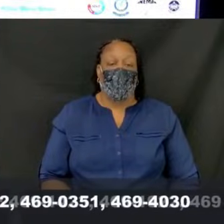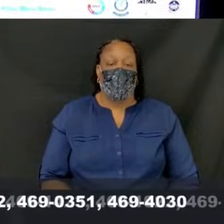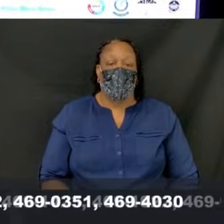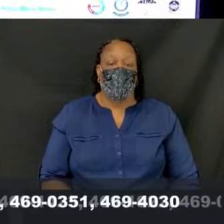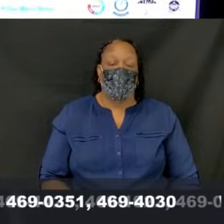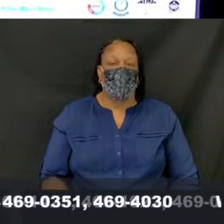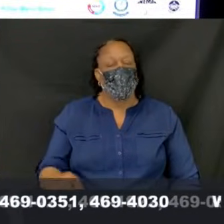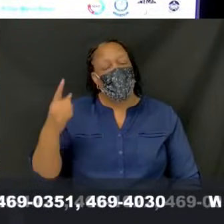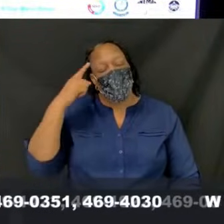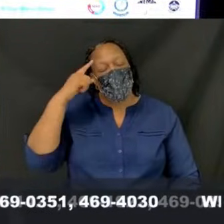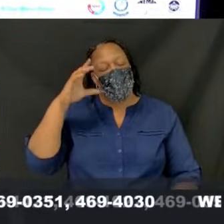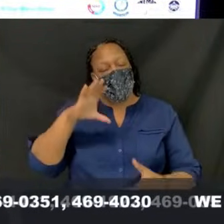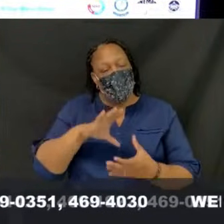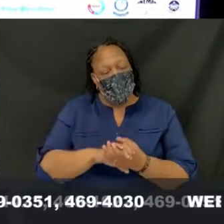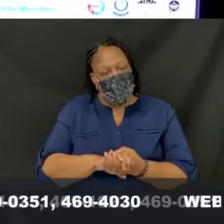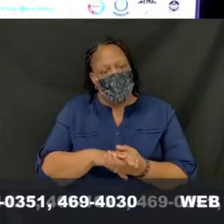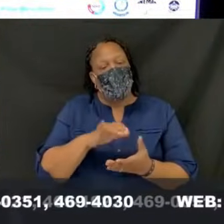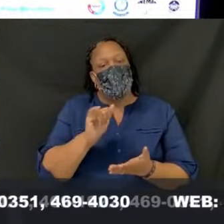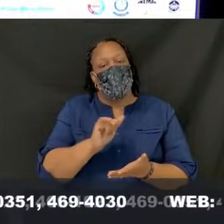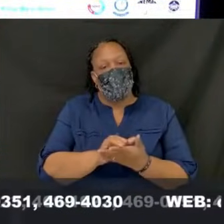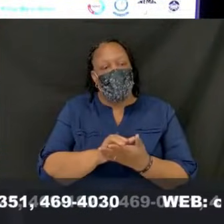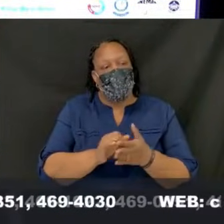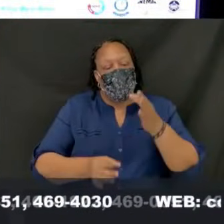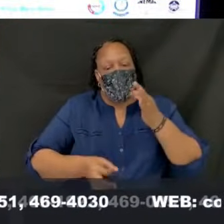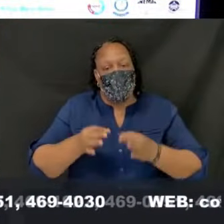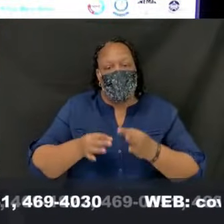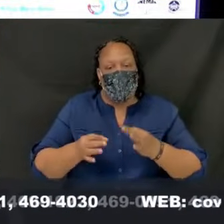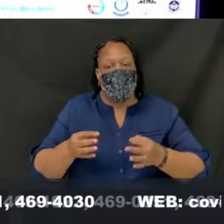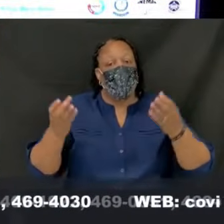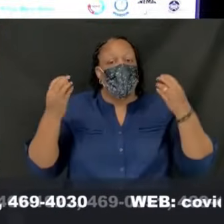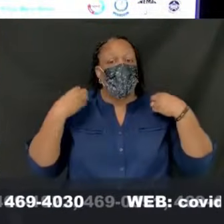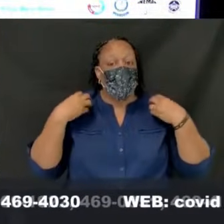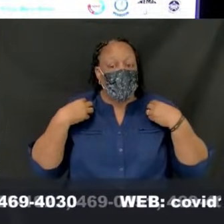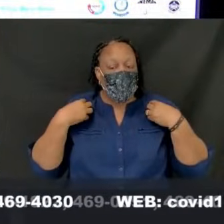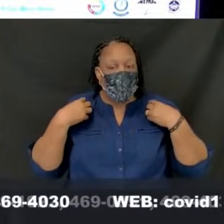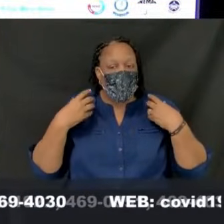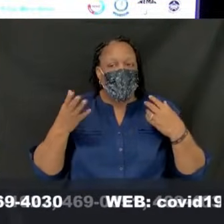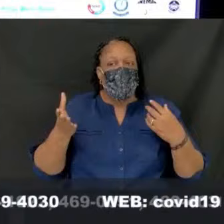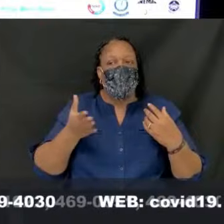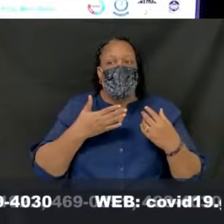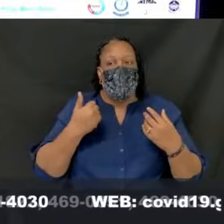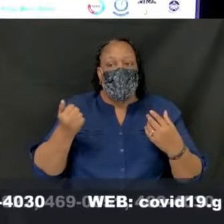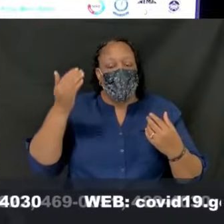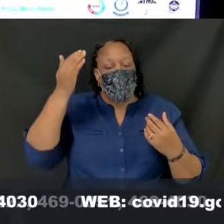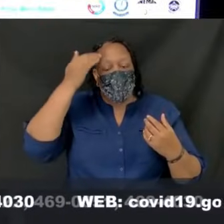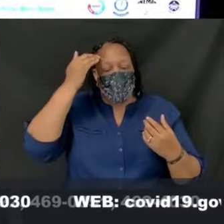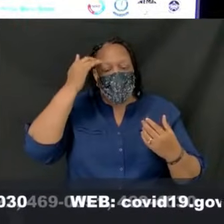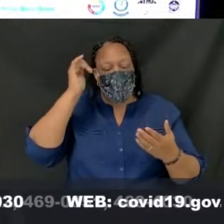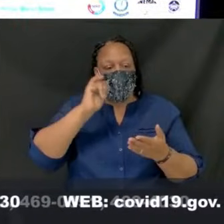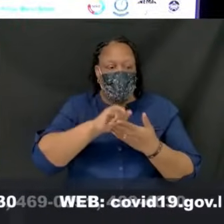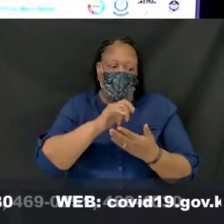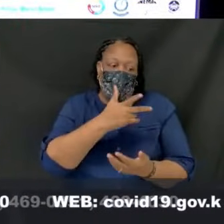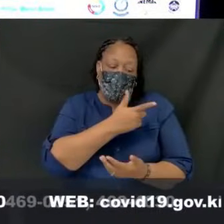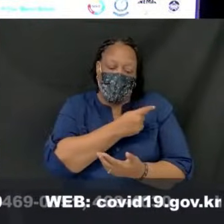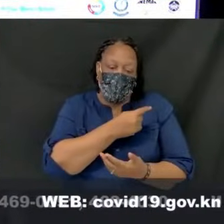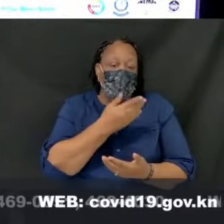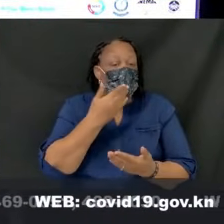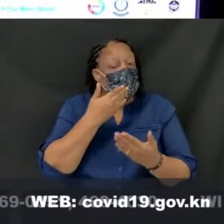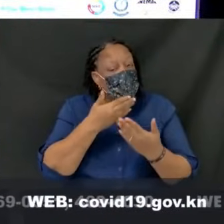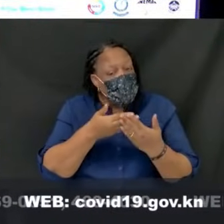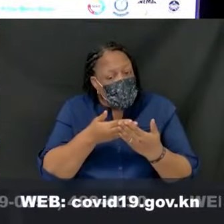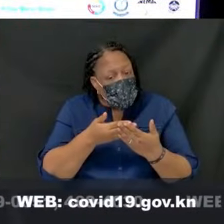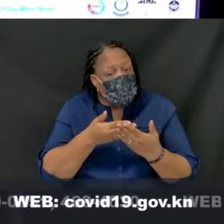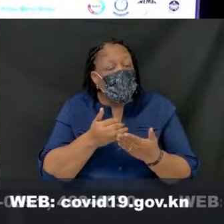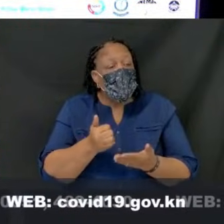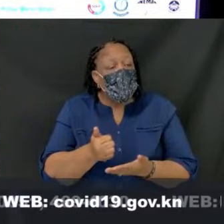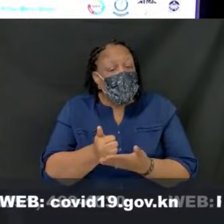that if you are a leader and you know that the vaccines are safe and effective and